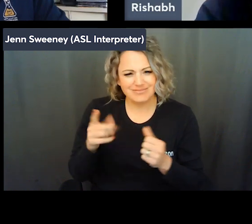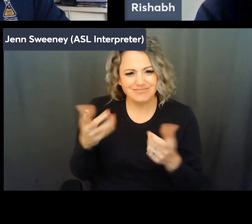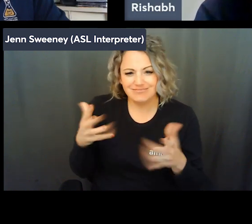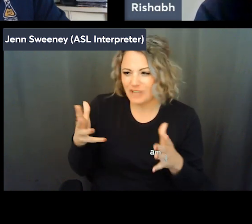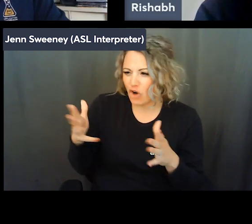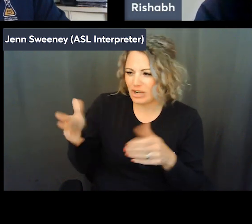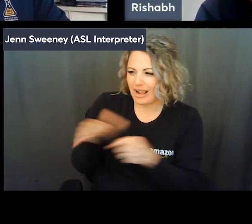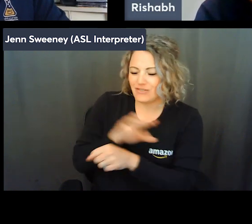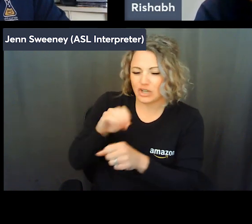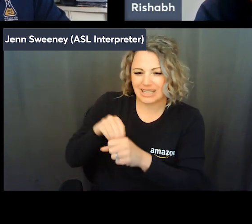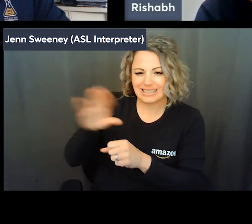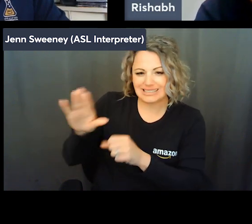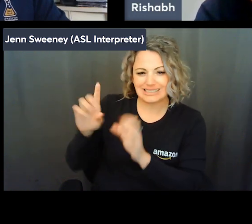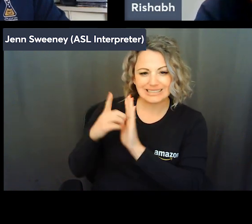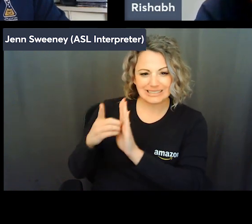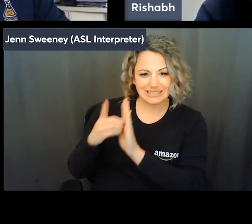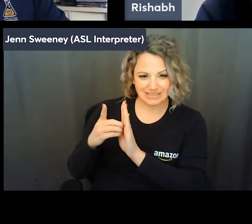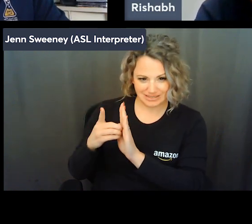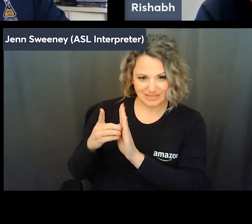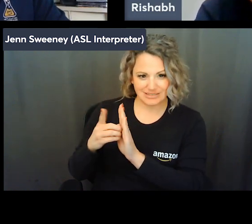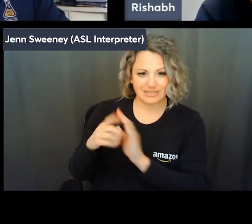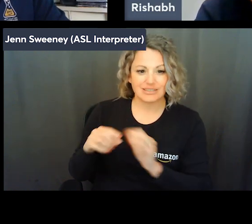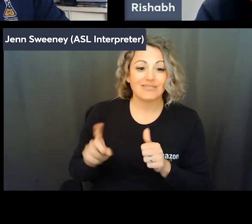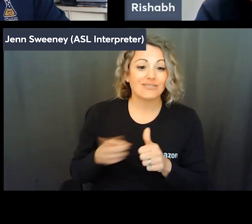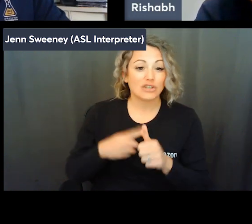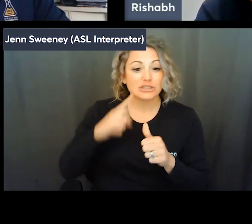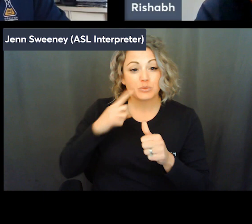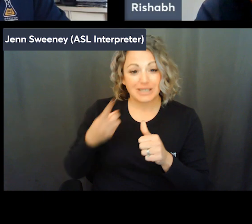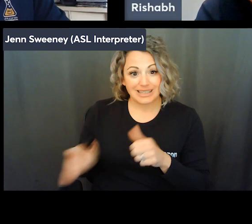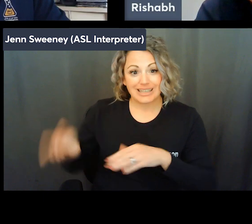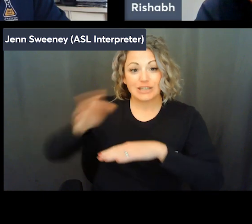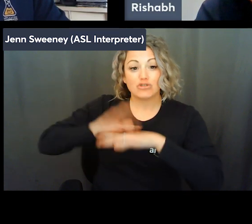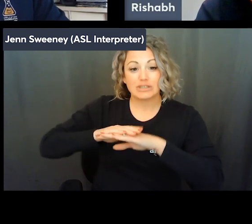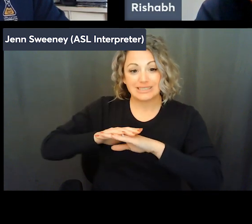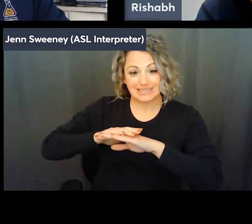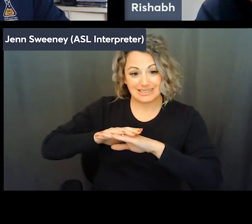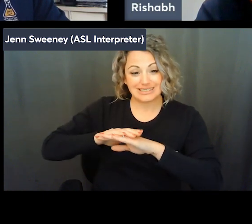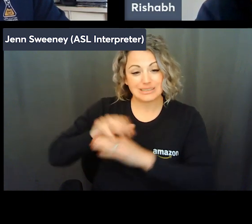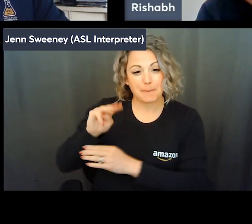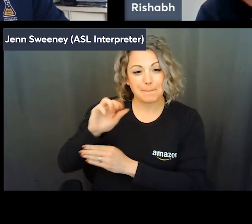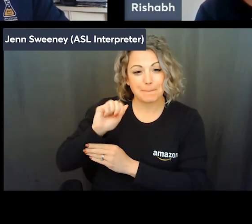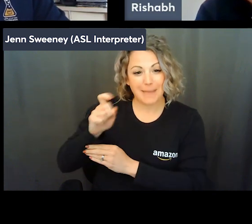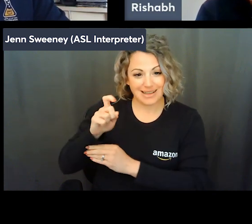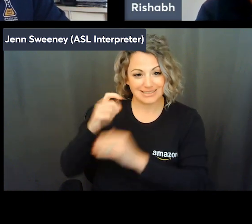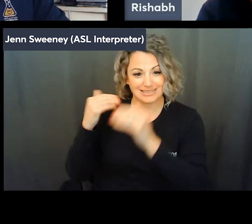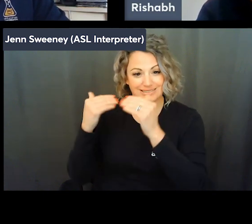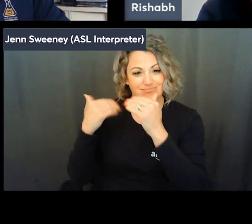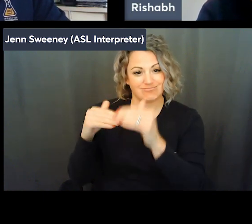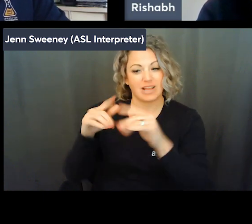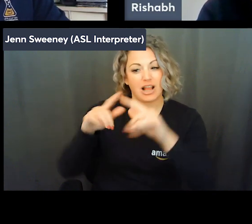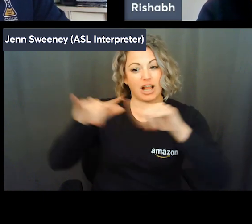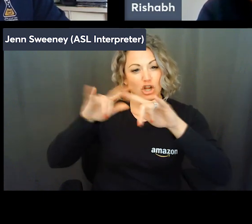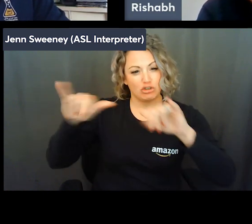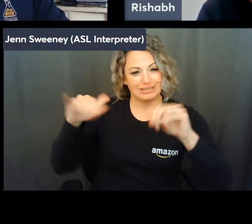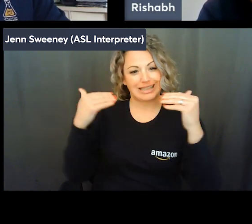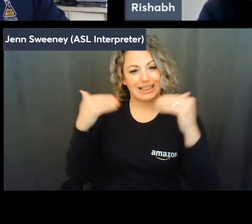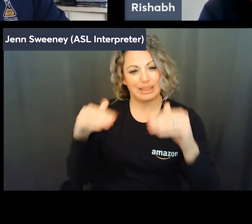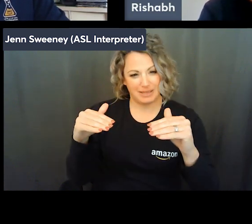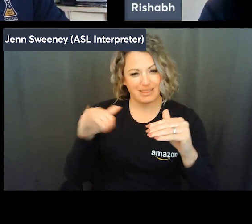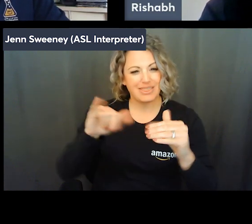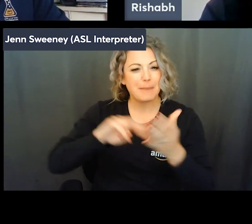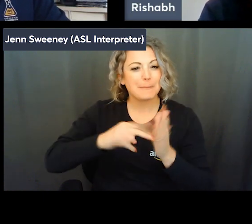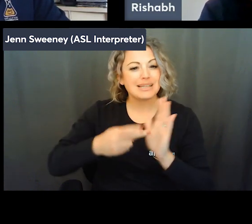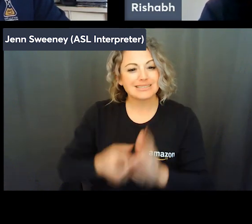demo. Firstly, we have increased the max concurrency limit per endpoint. And by max concurrency, we mean the number